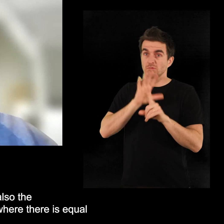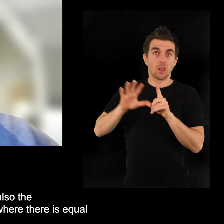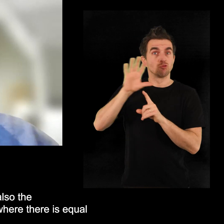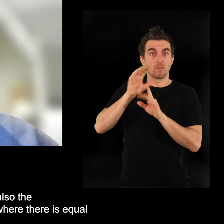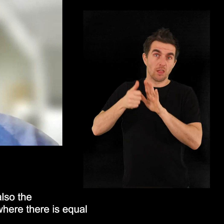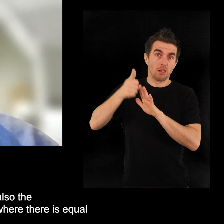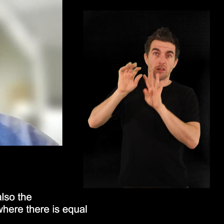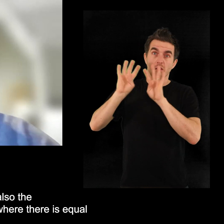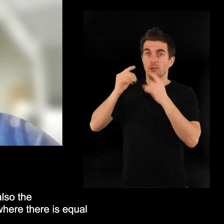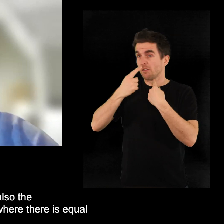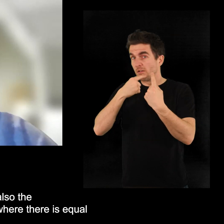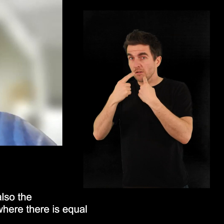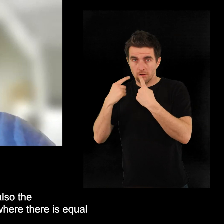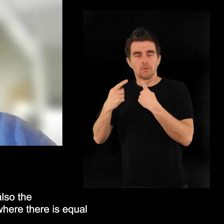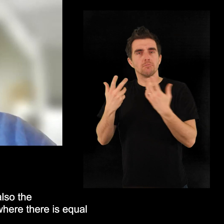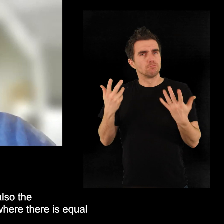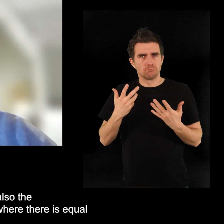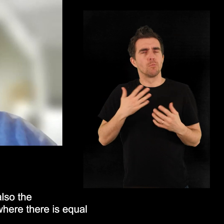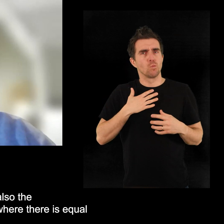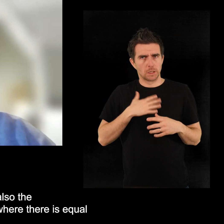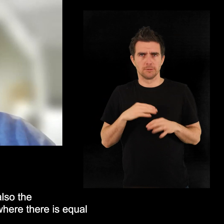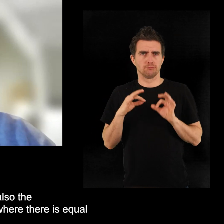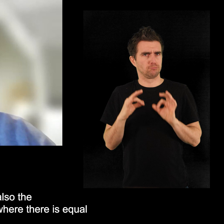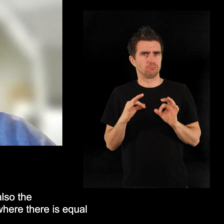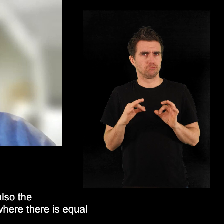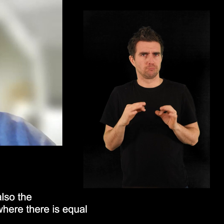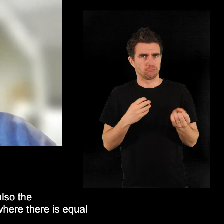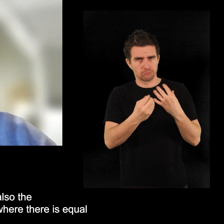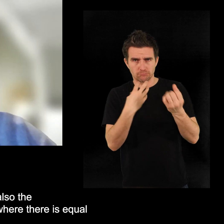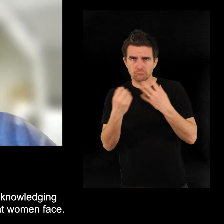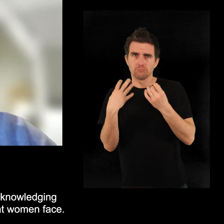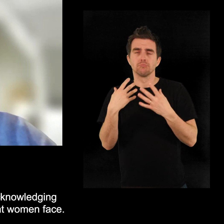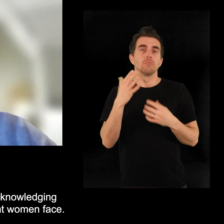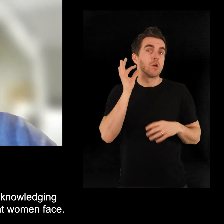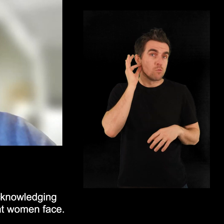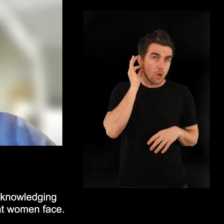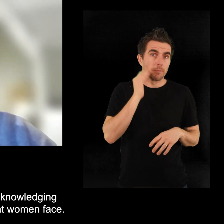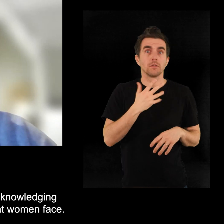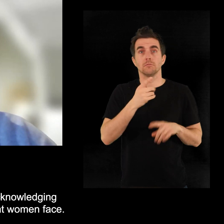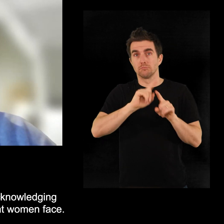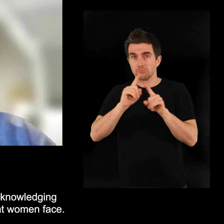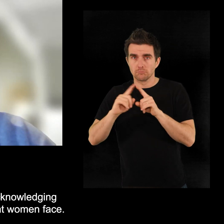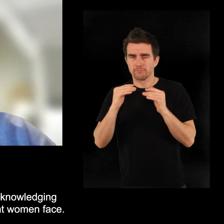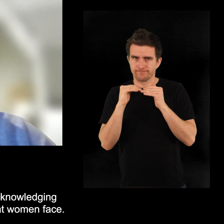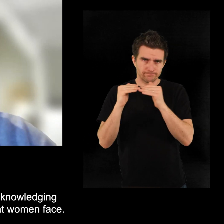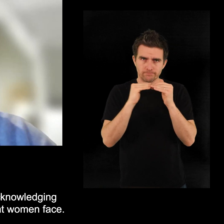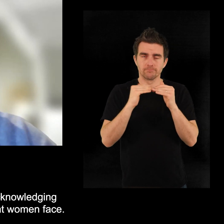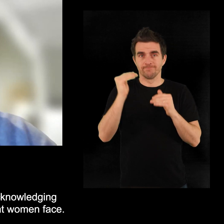board level and also the National Executive Council, where there's equal representation of